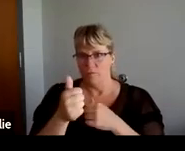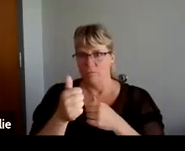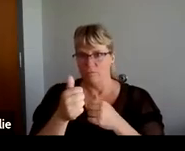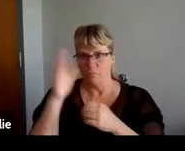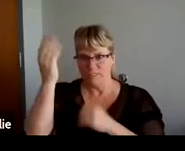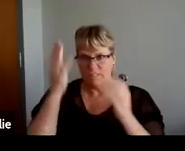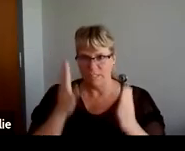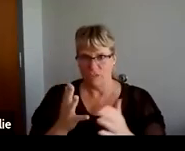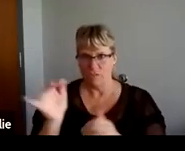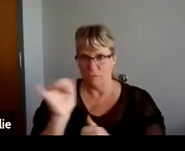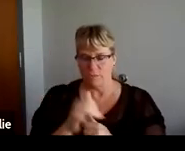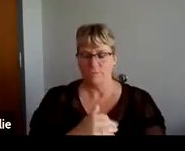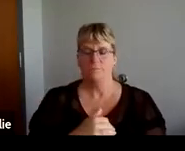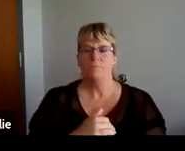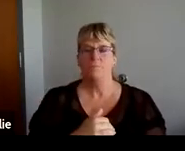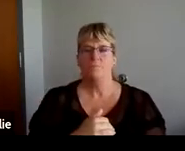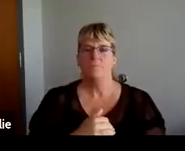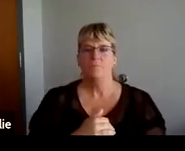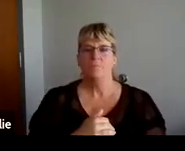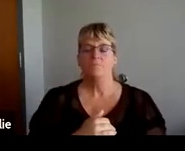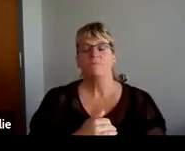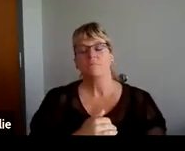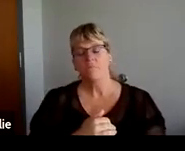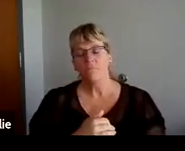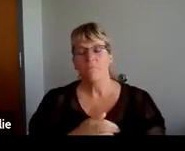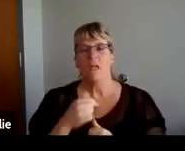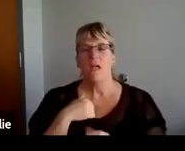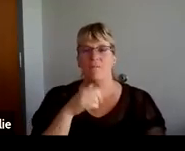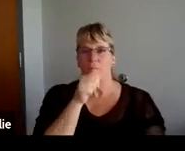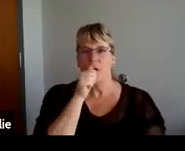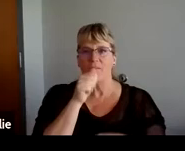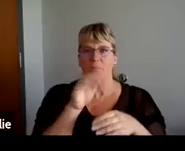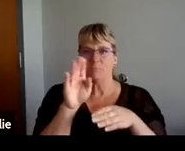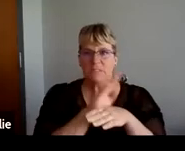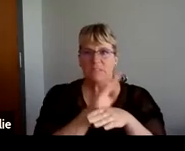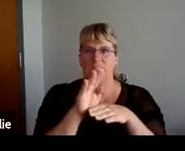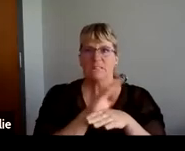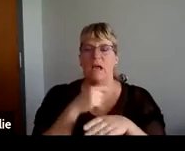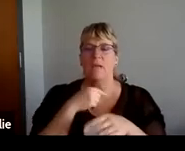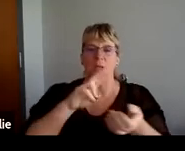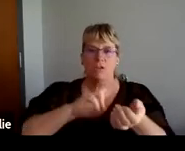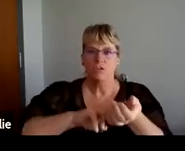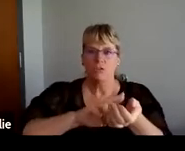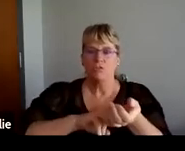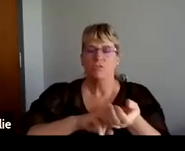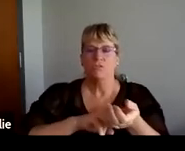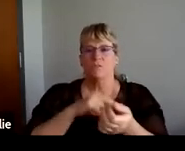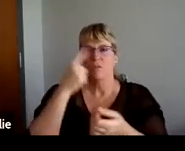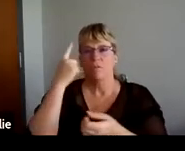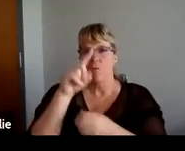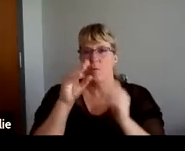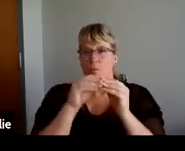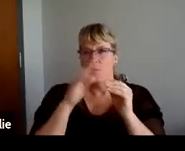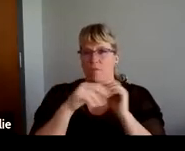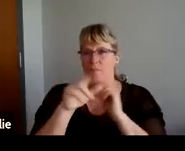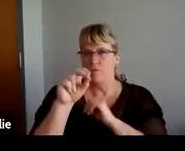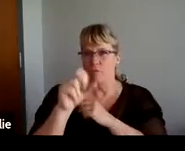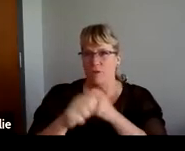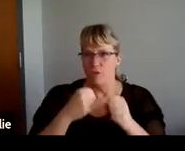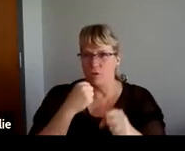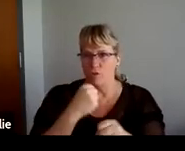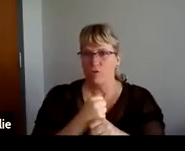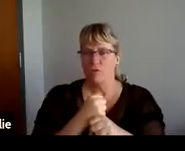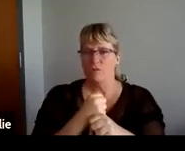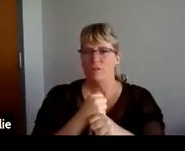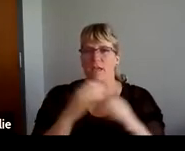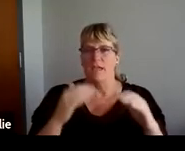So I have a practice, like I said, a private practice. I've been a nurse for over 30 years, an advanced practice